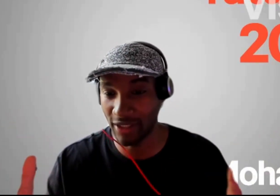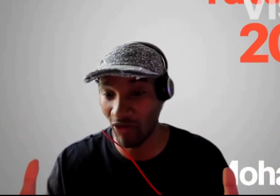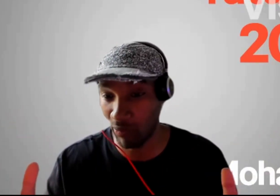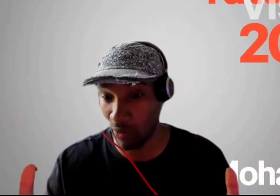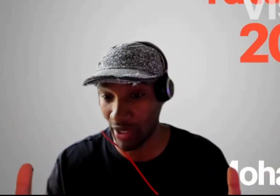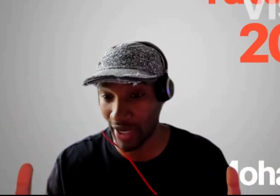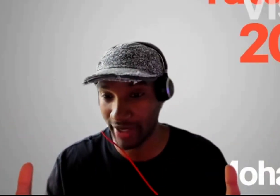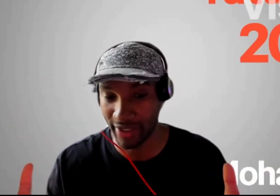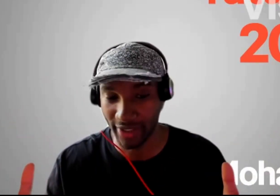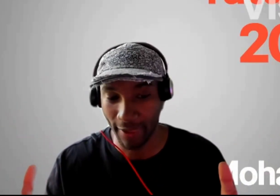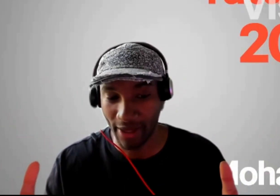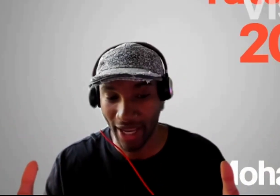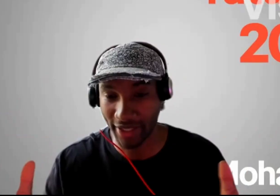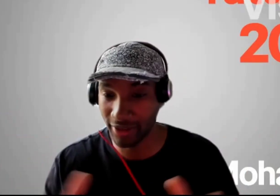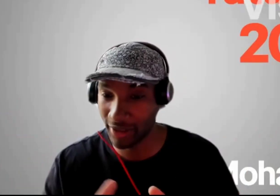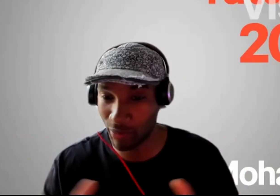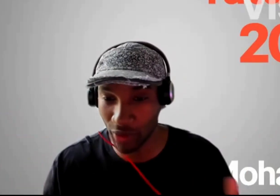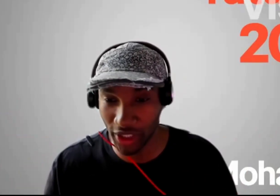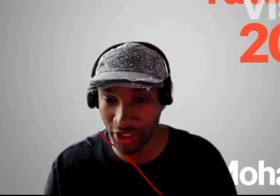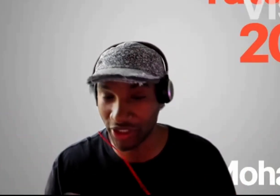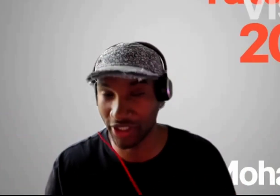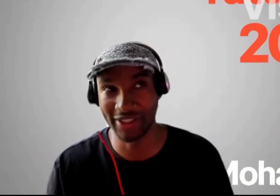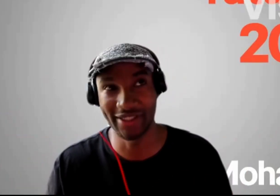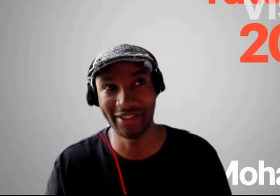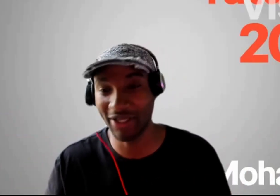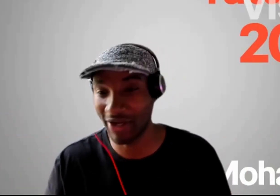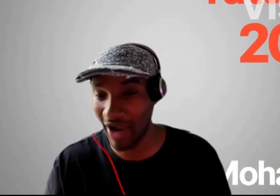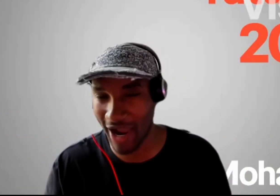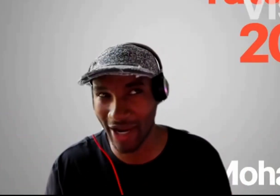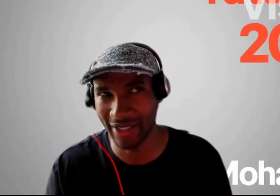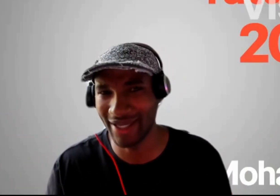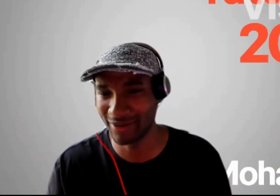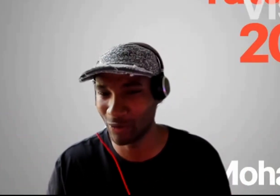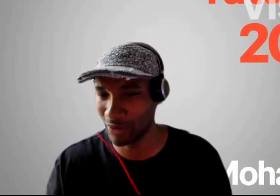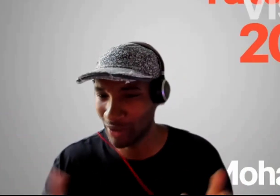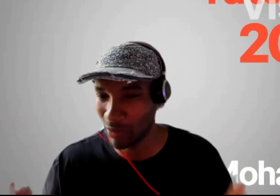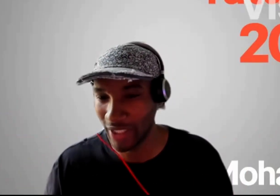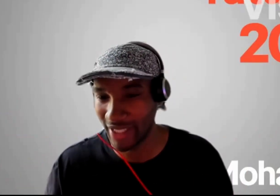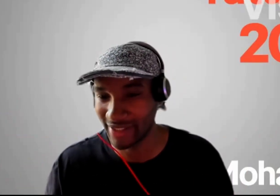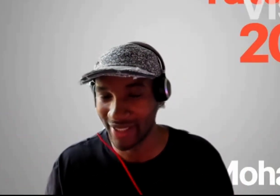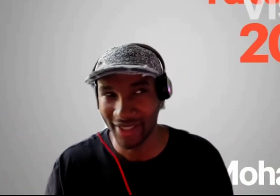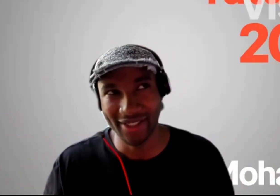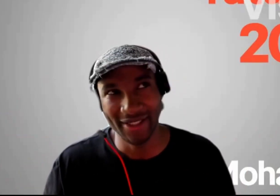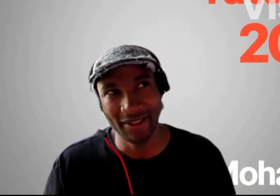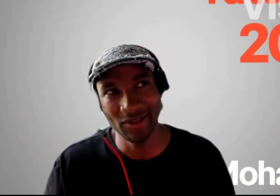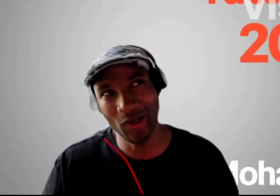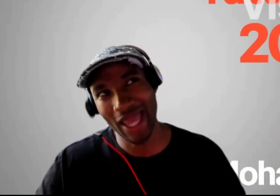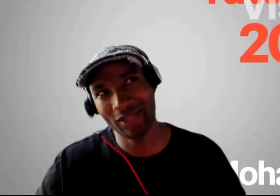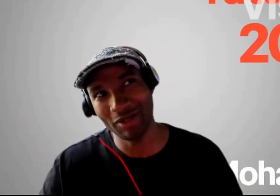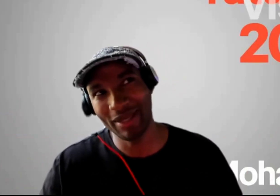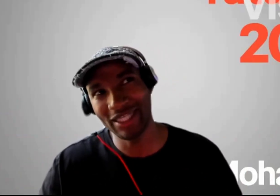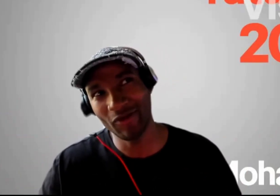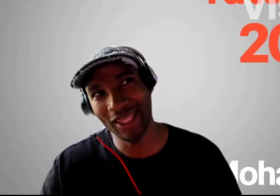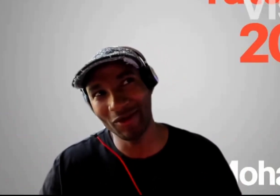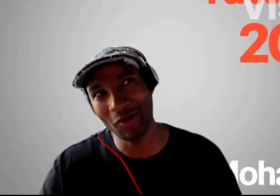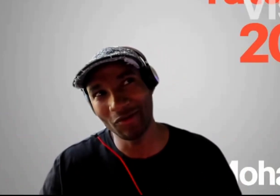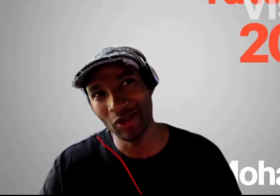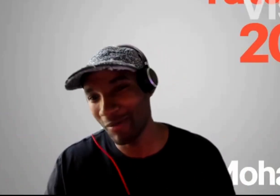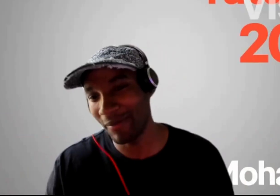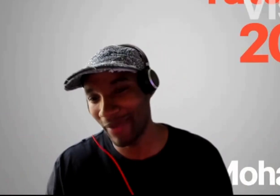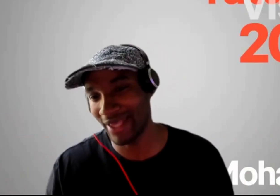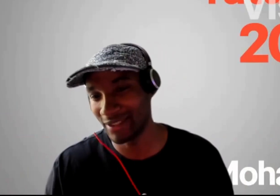see the city of Portland and the bridge, the car, and the building. And so I told myself,